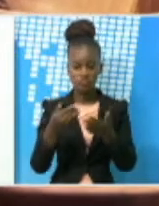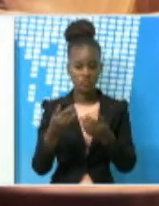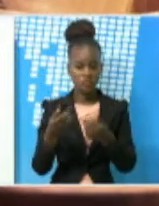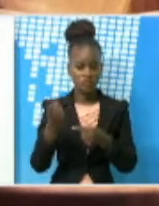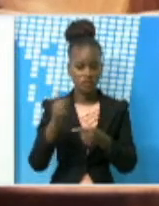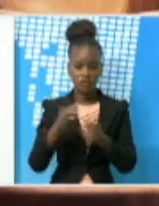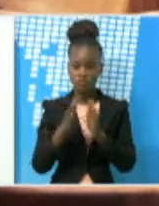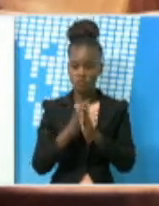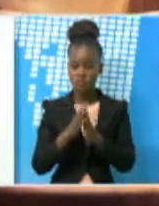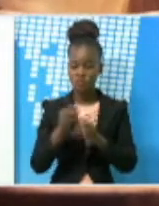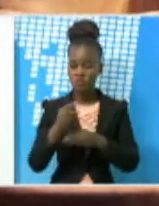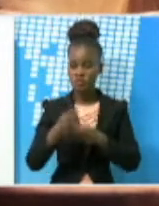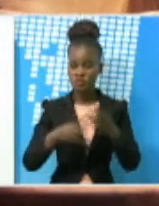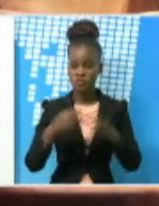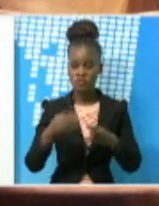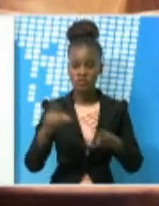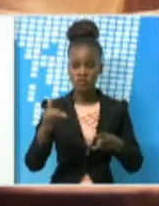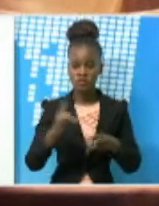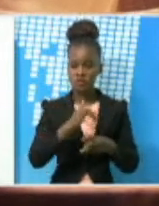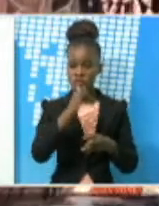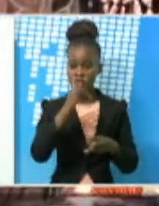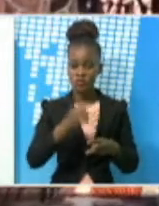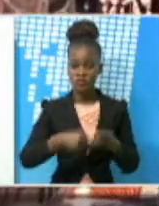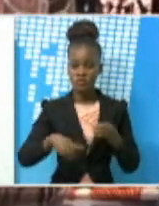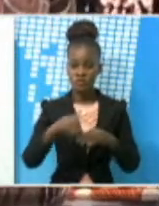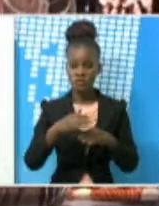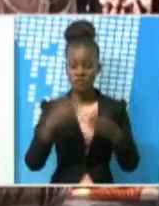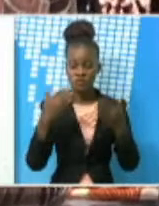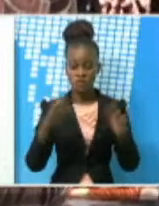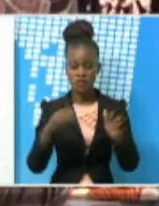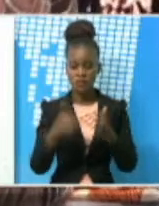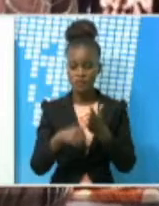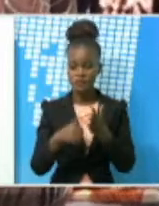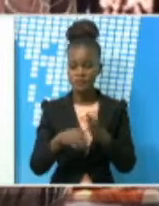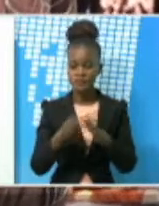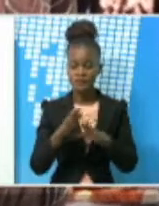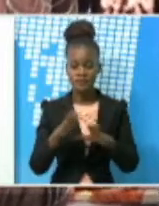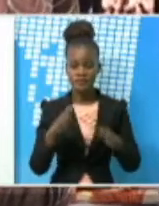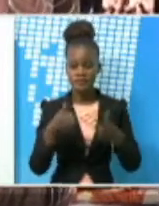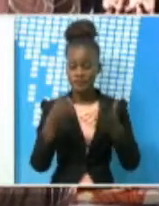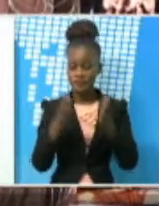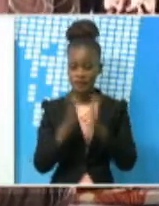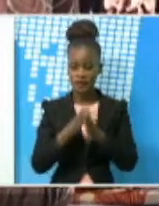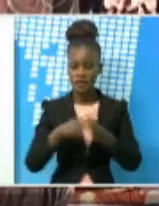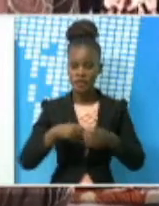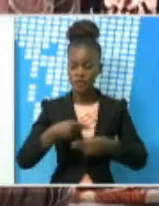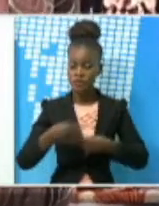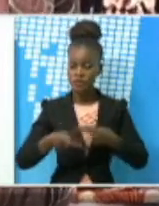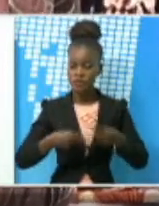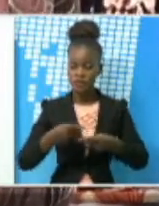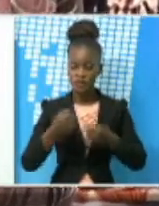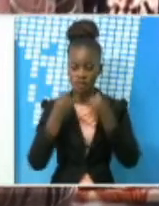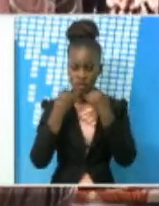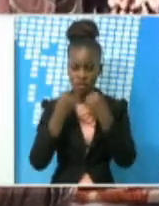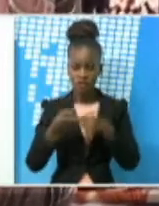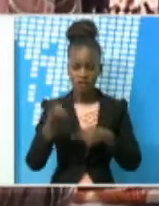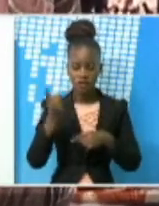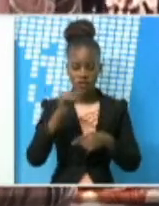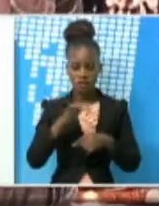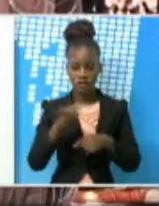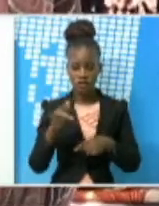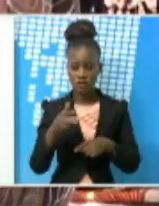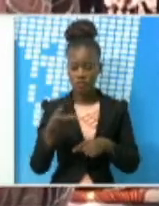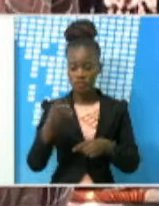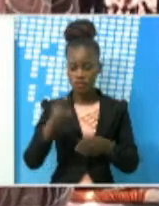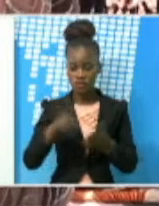nationally and internationally in order to overcome these issues. Marketing initiatives, trade exhibitions, and internet markets may fall